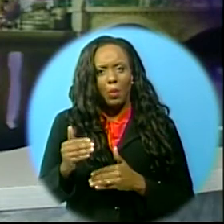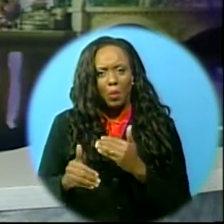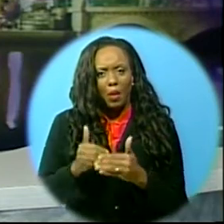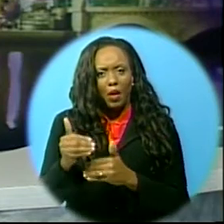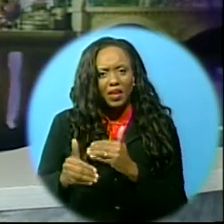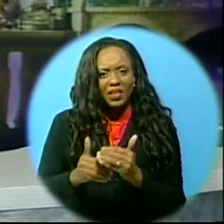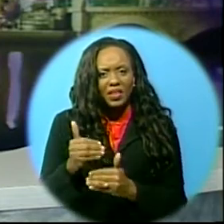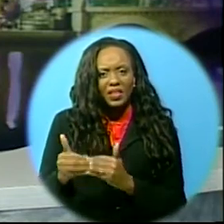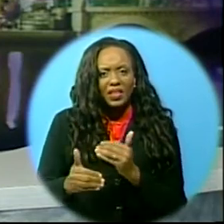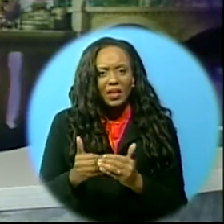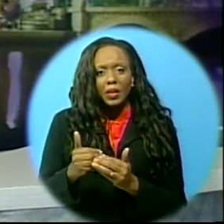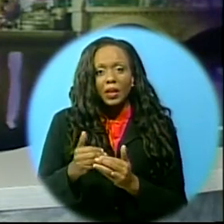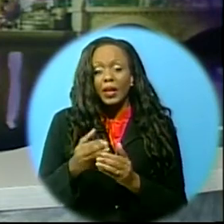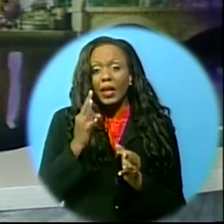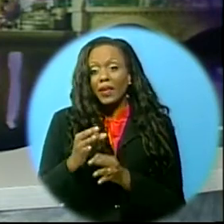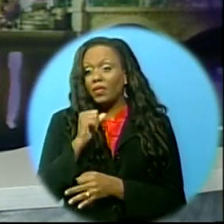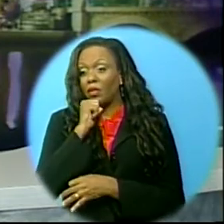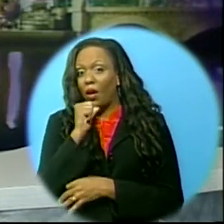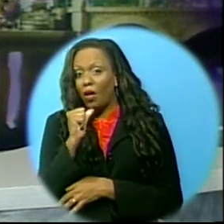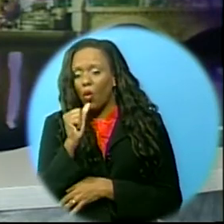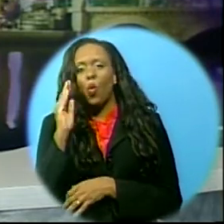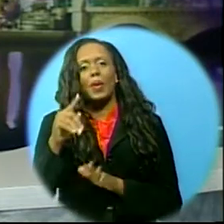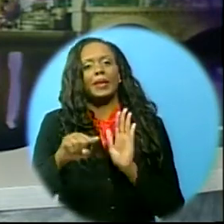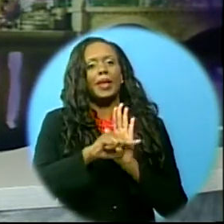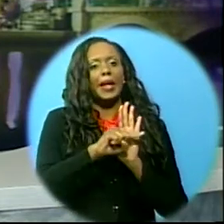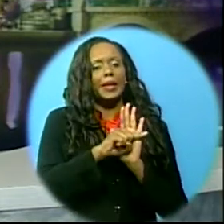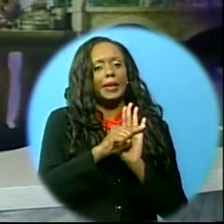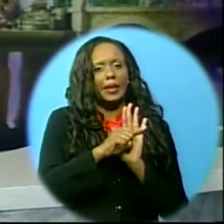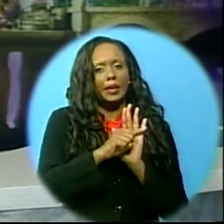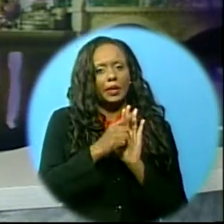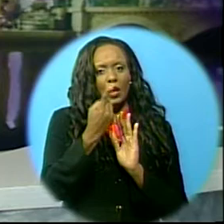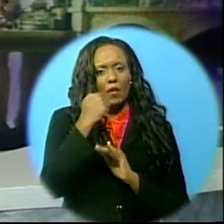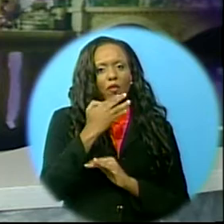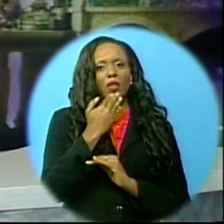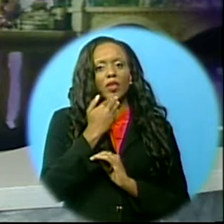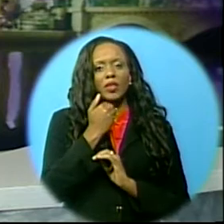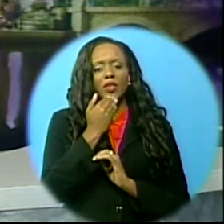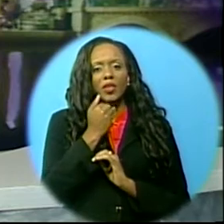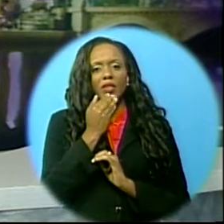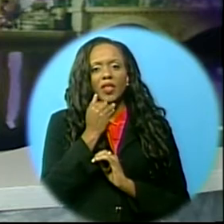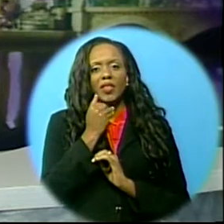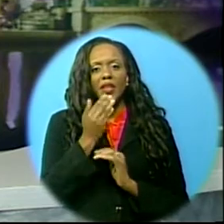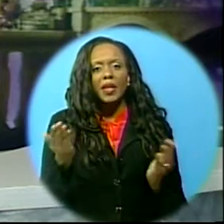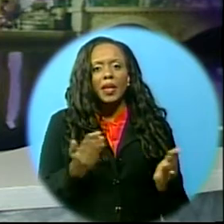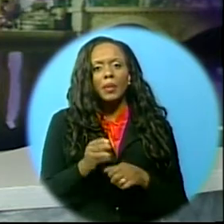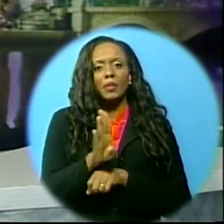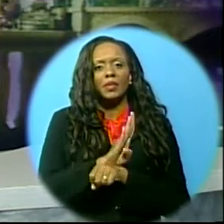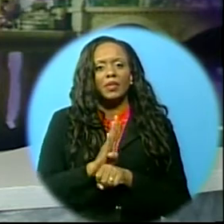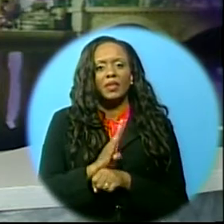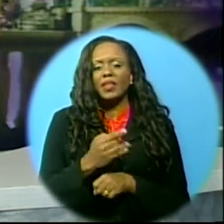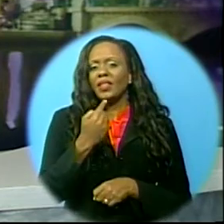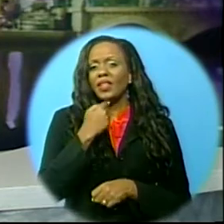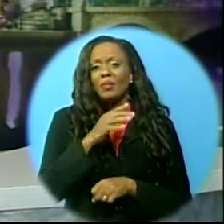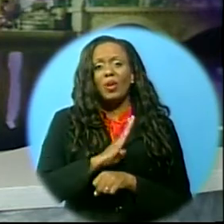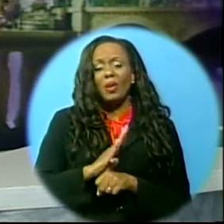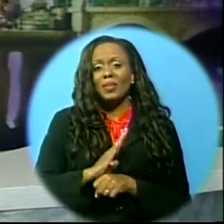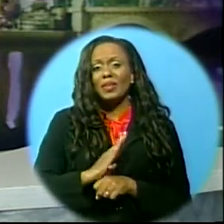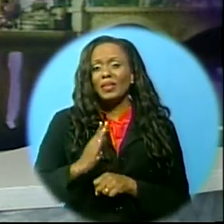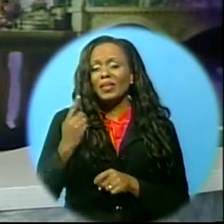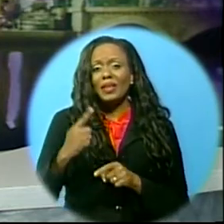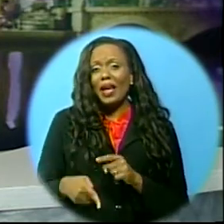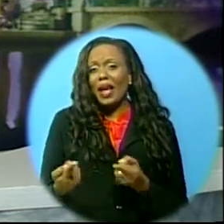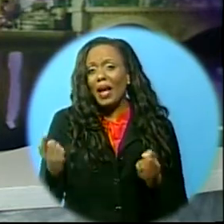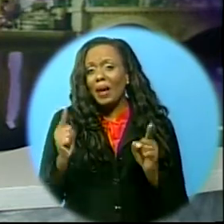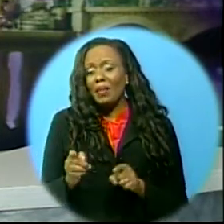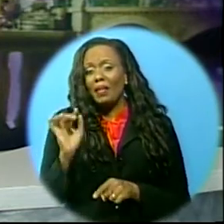restructuring process, since to do otherwise could have a negative impact on important non-sugar sectors. He says Barbados